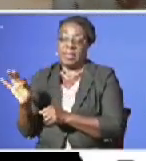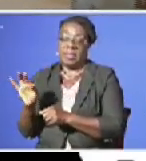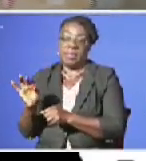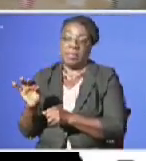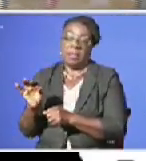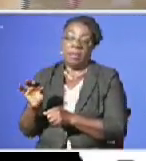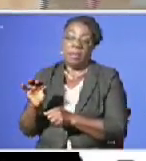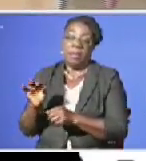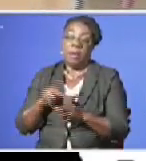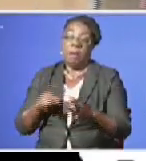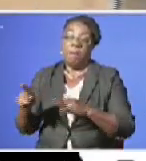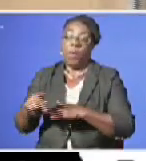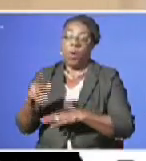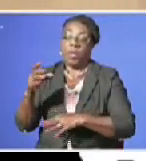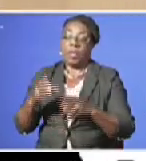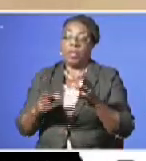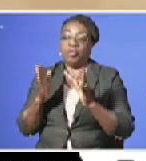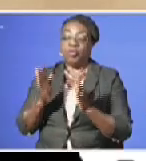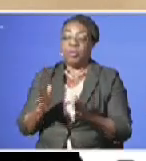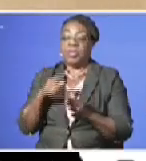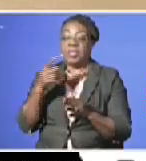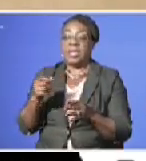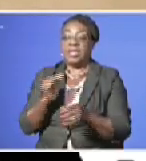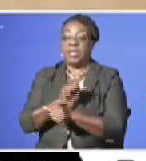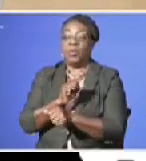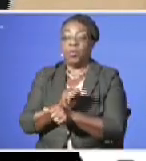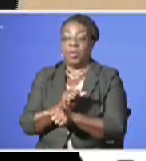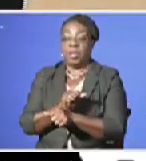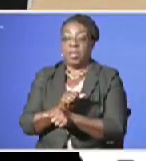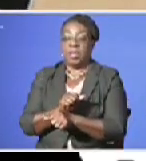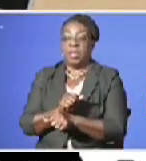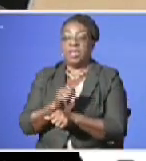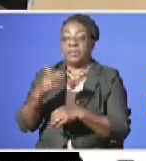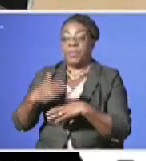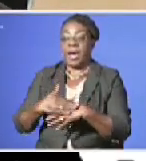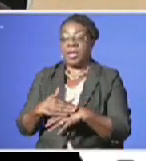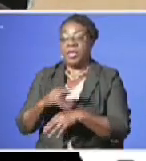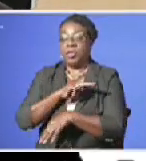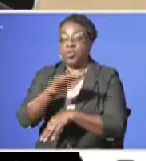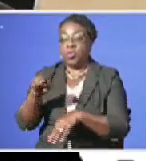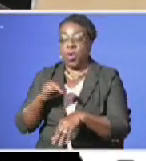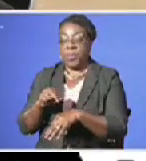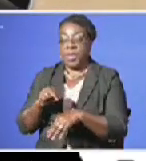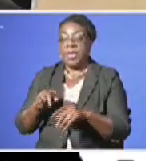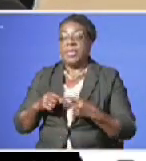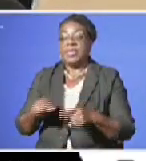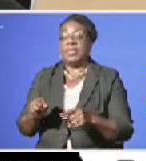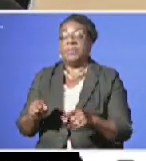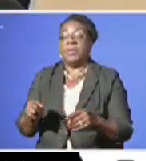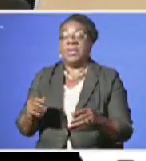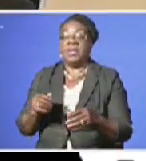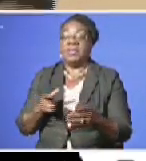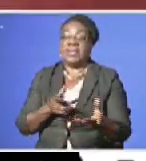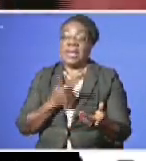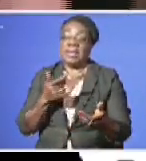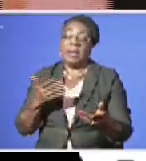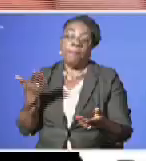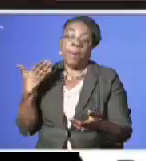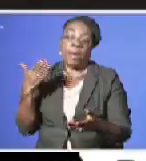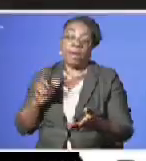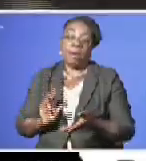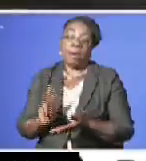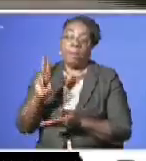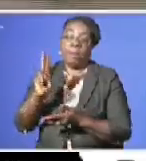Controller Frederick Rogers says that as operations eased back to normal, they're still managing a slight backup inflicted by the